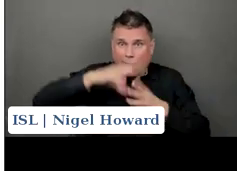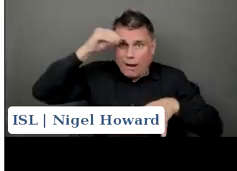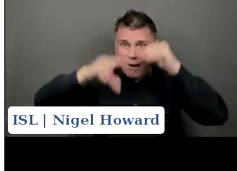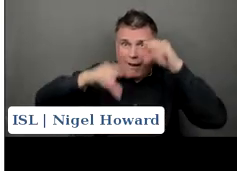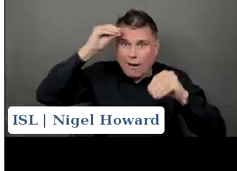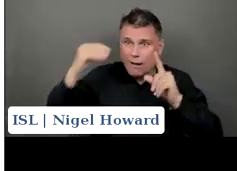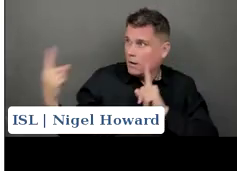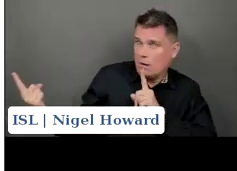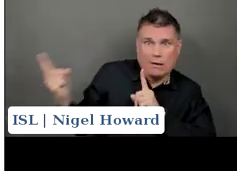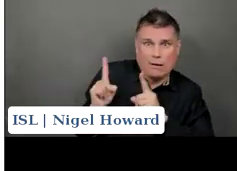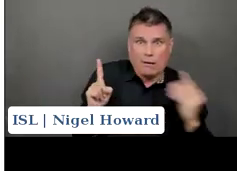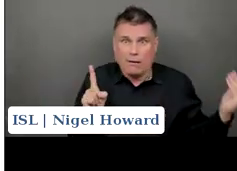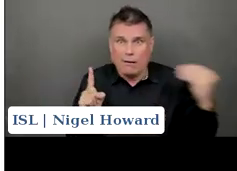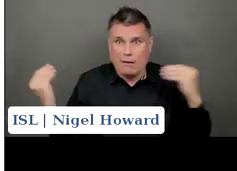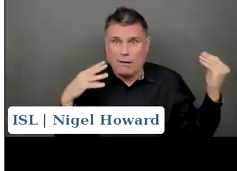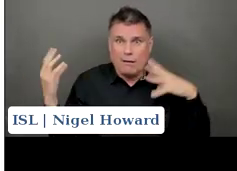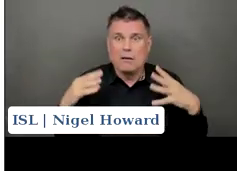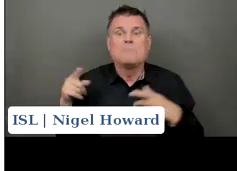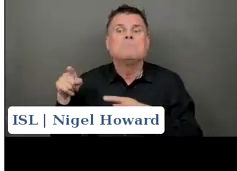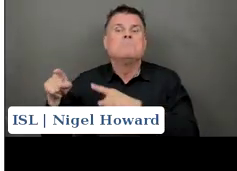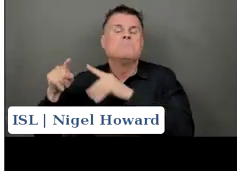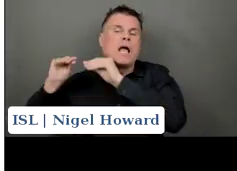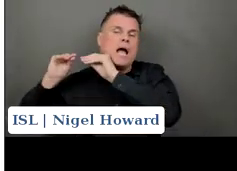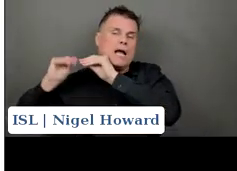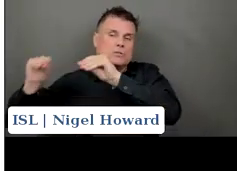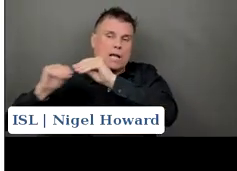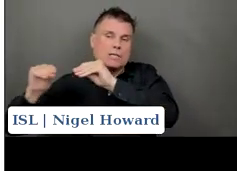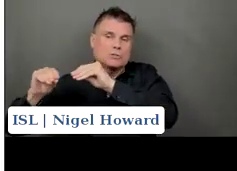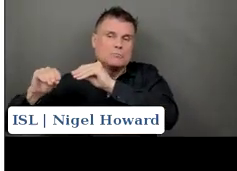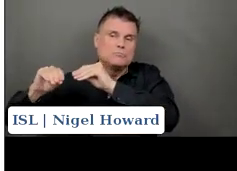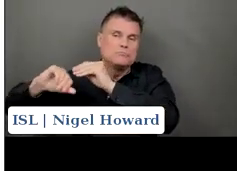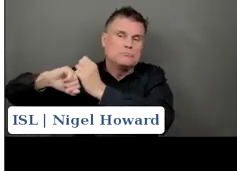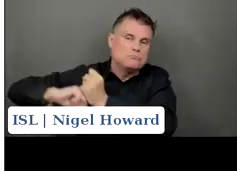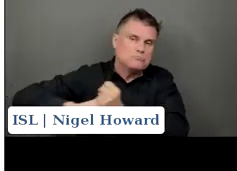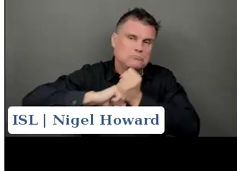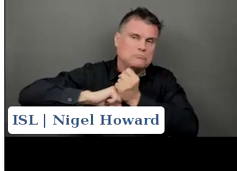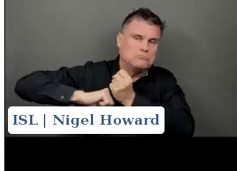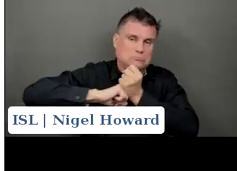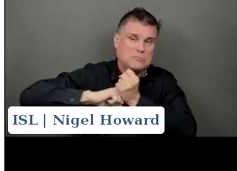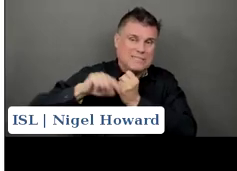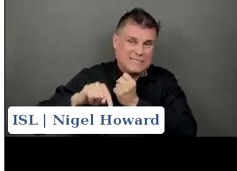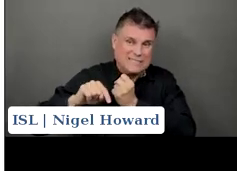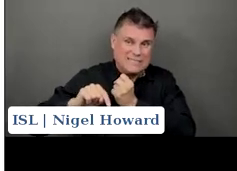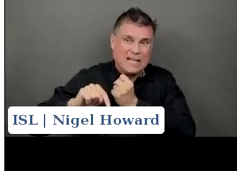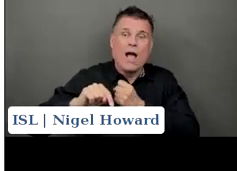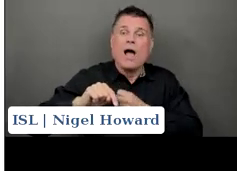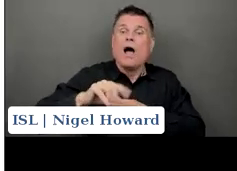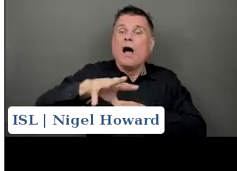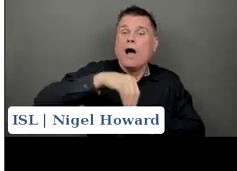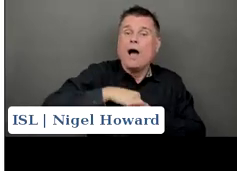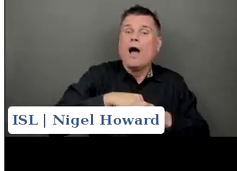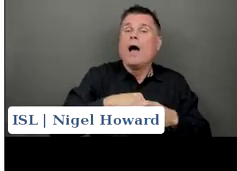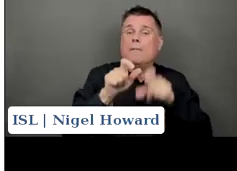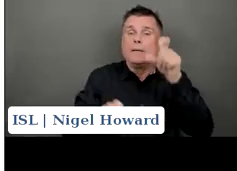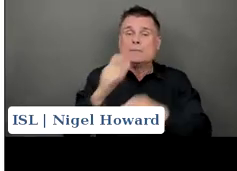directly provide care and support, having inclusive education means that children with disabilities are able to participate actively in the